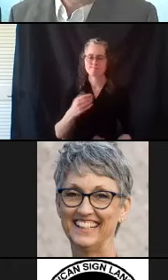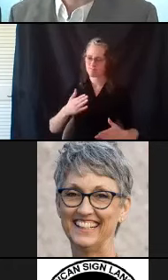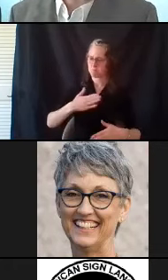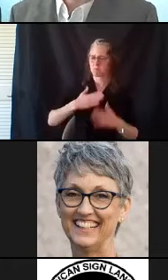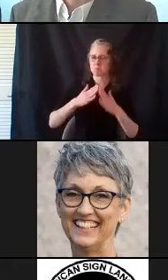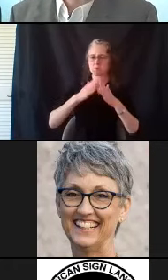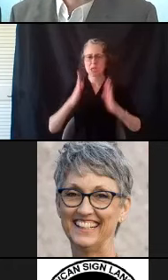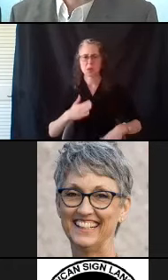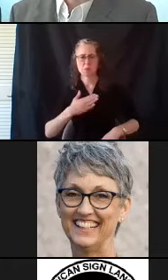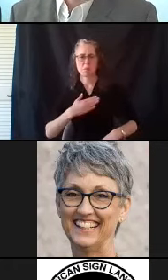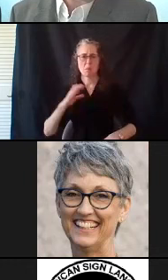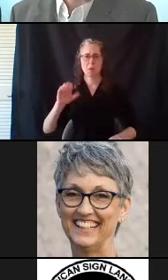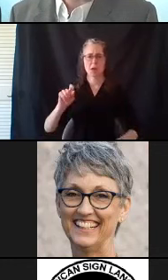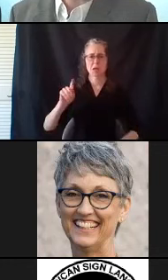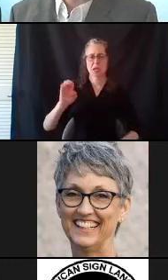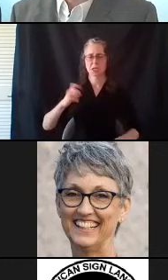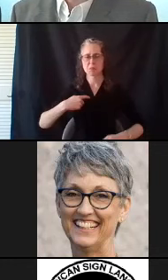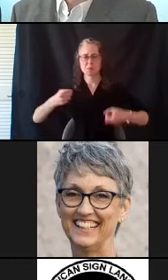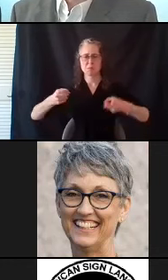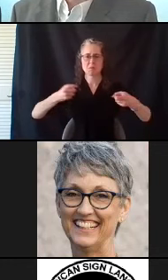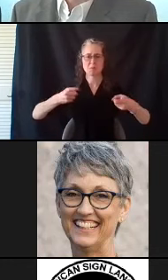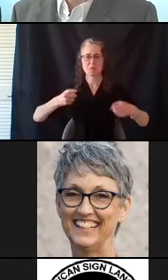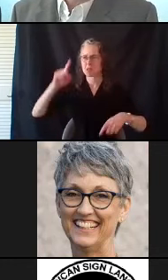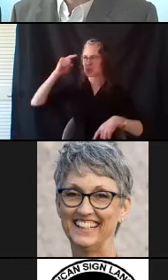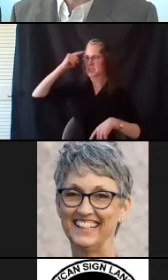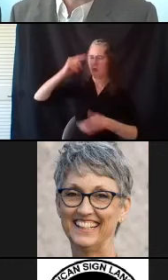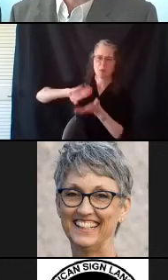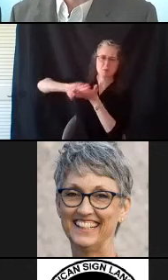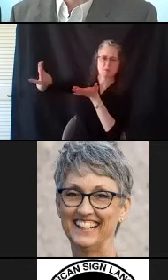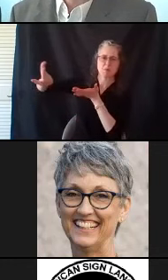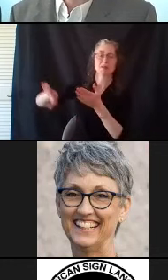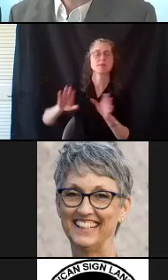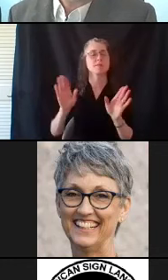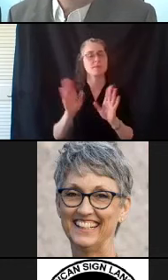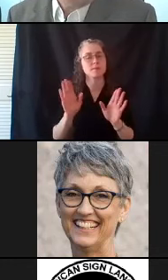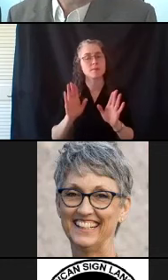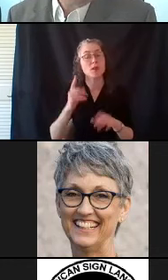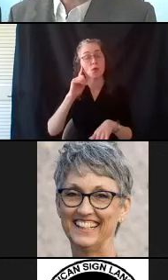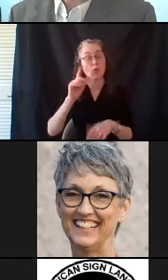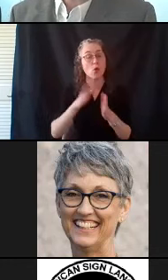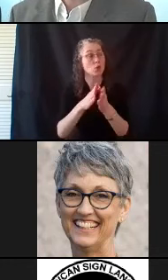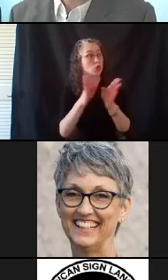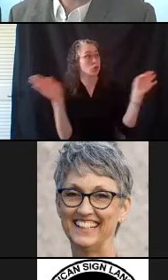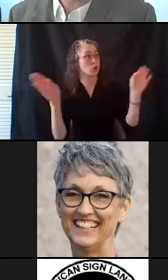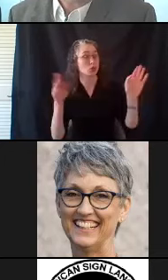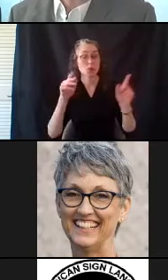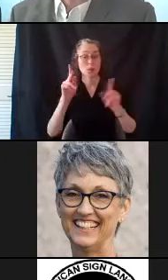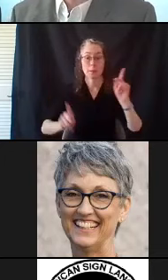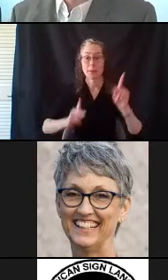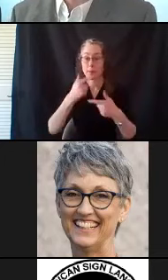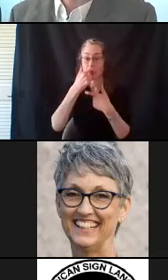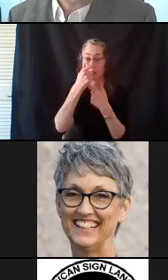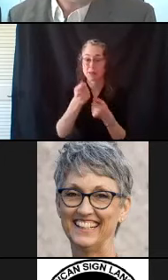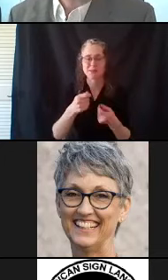and freedoms. Fact is, in the public interest, there are already